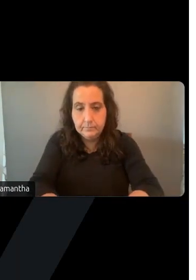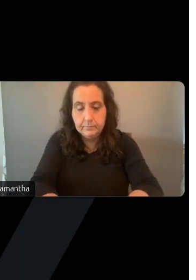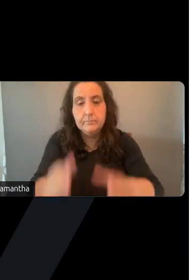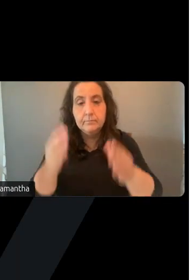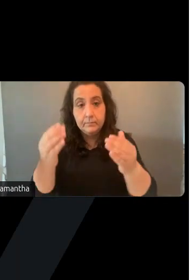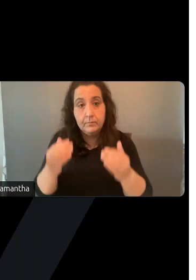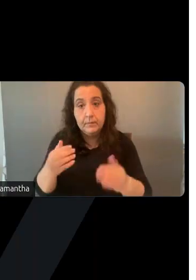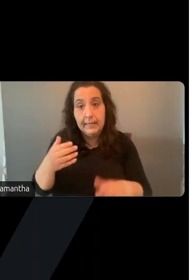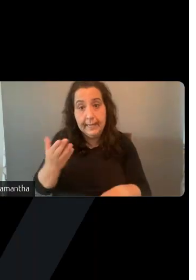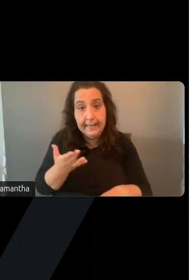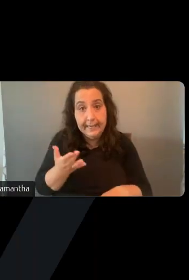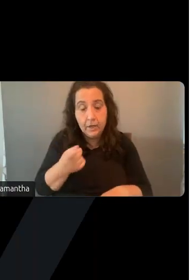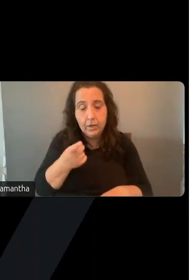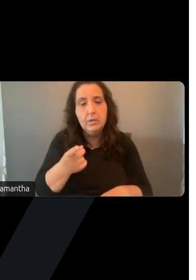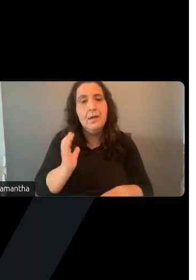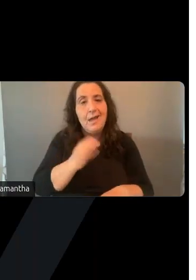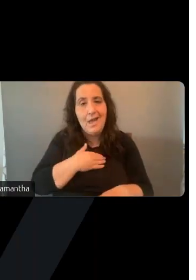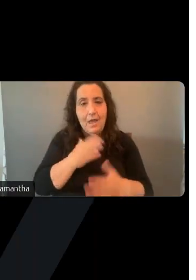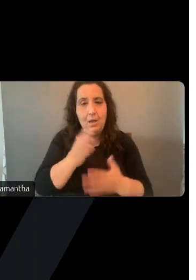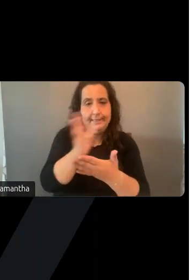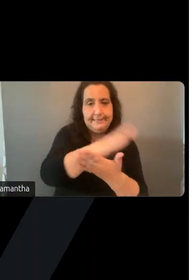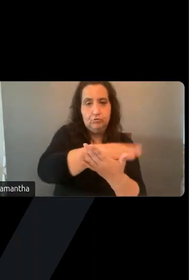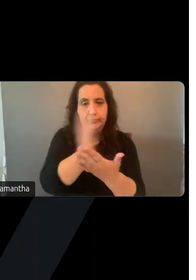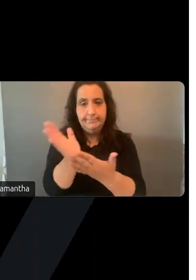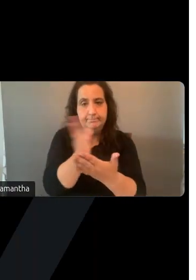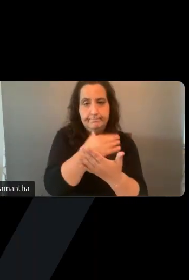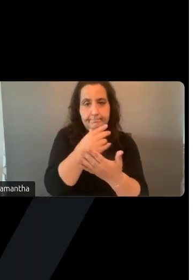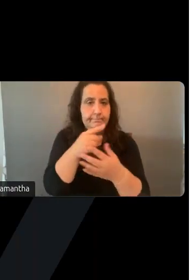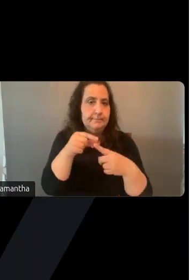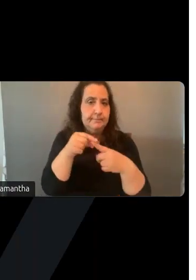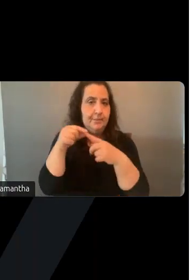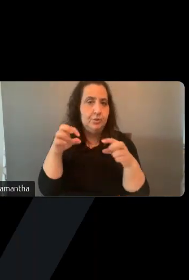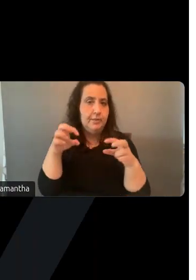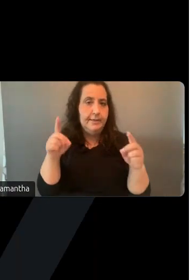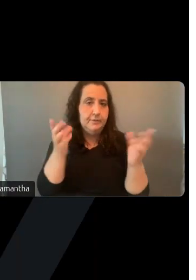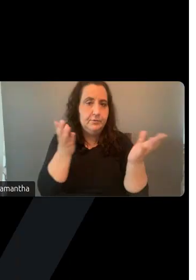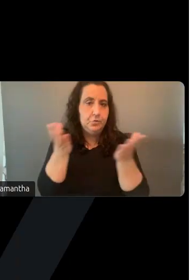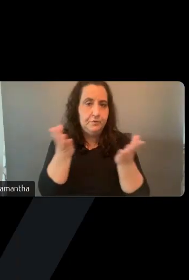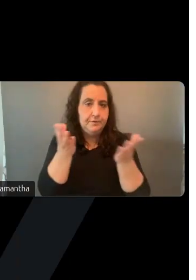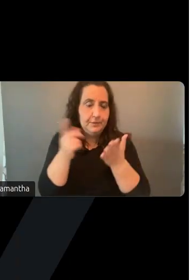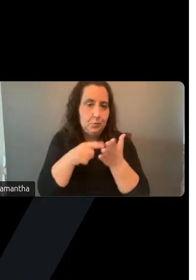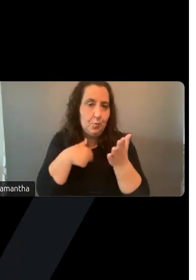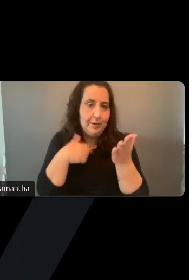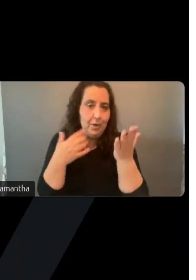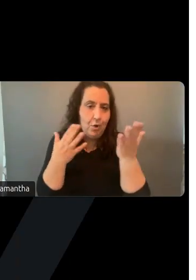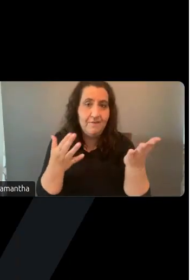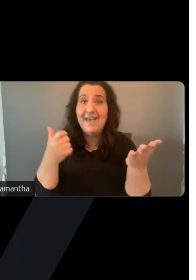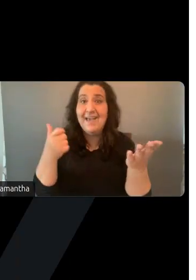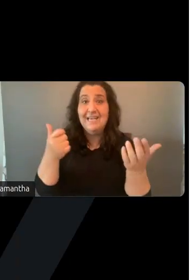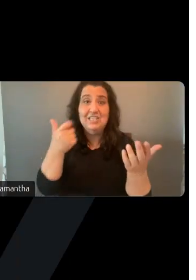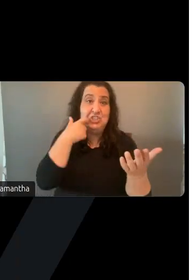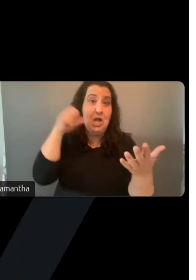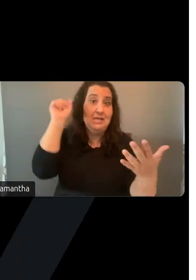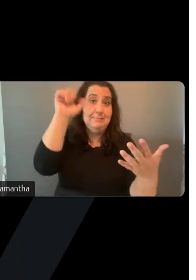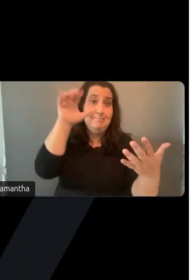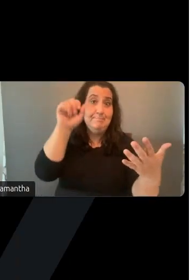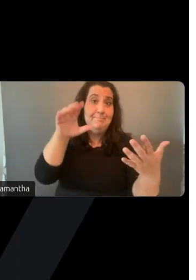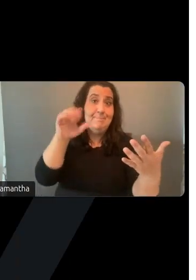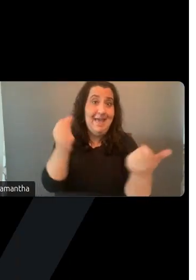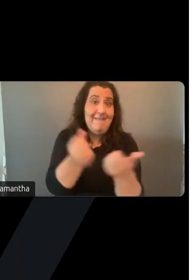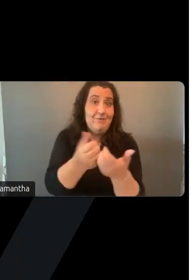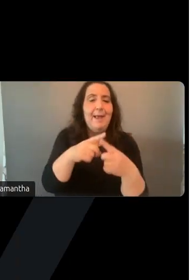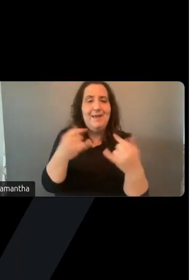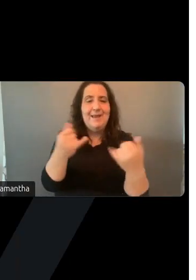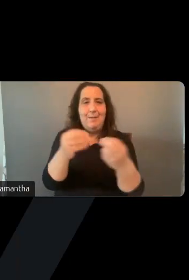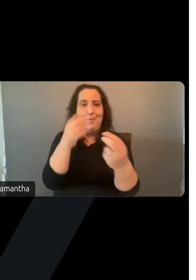So this is our continuum of special education services. Basically, everything I just mentioned, but in a visual form. So